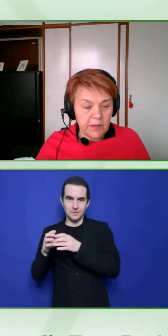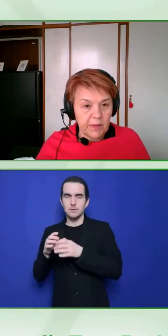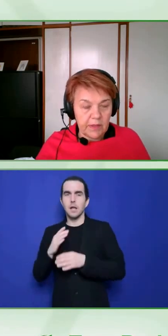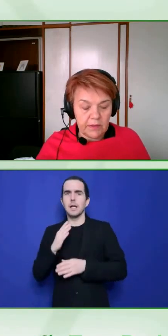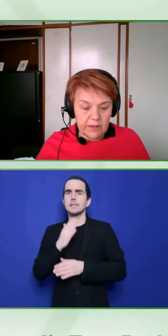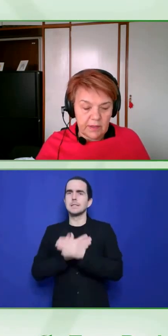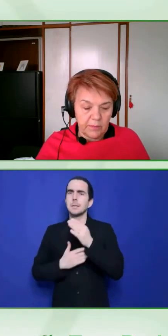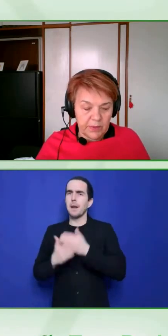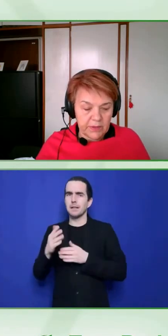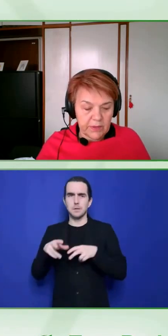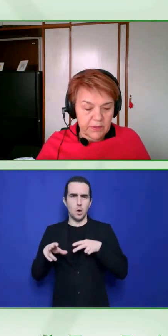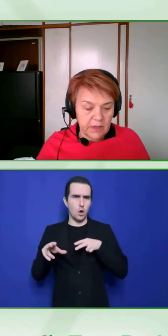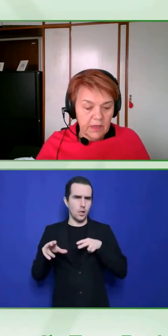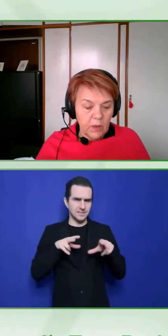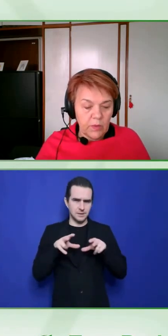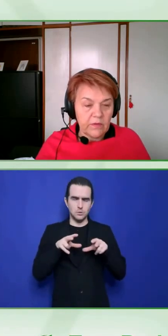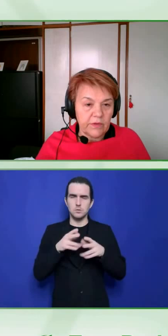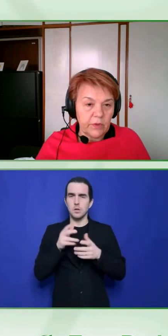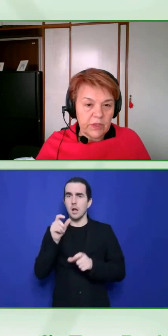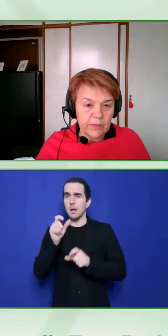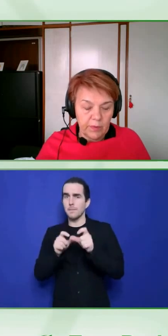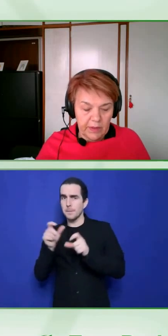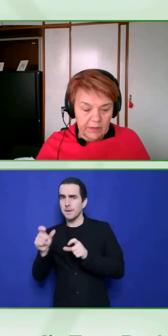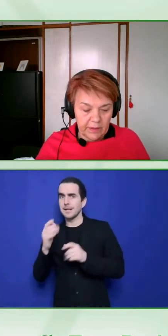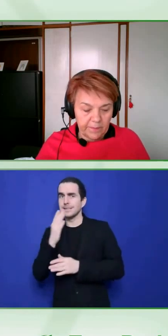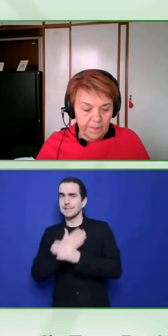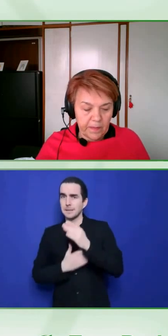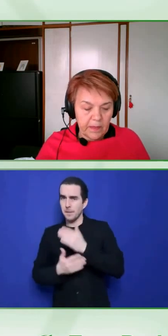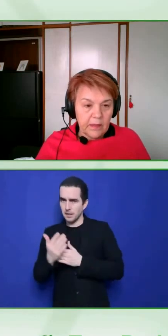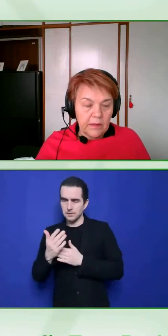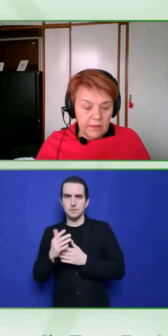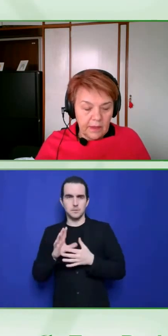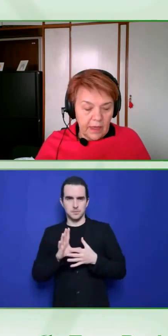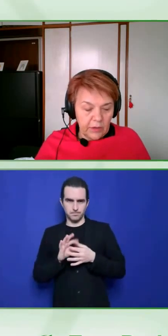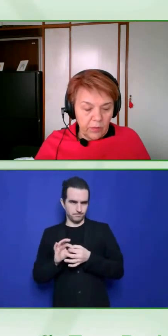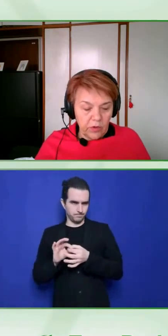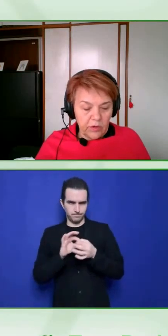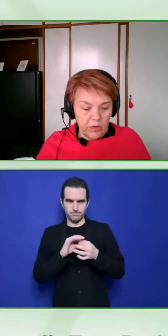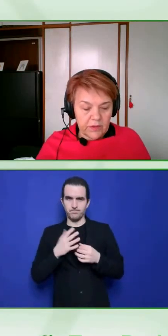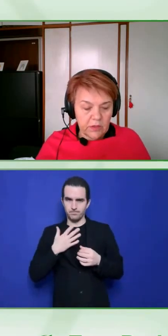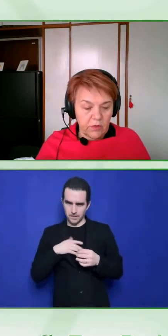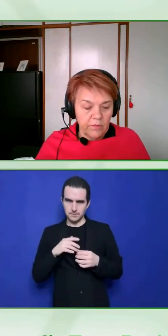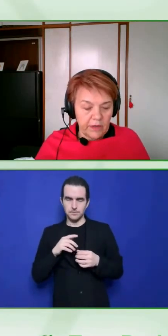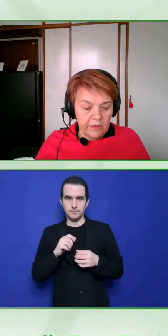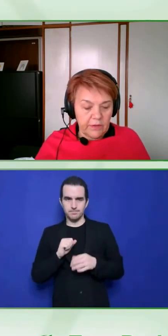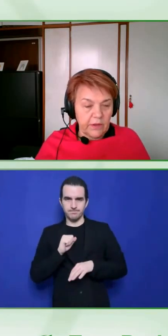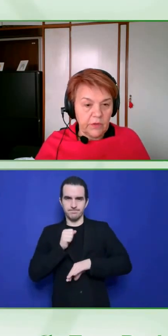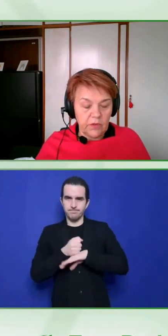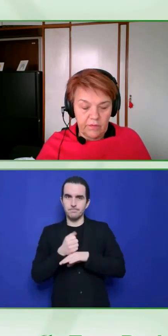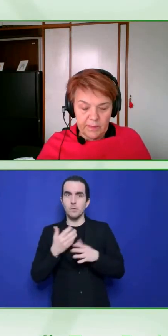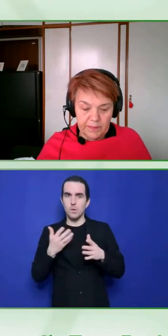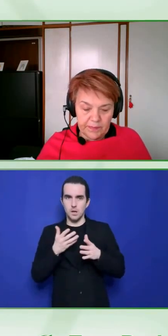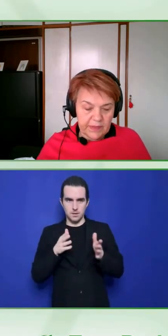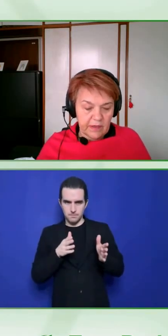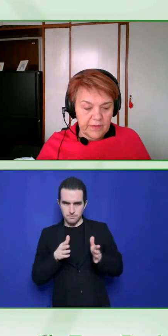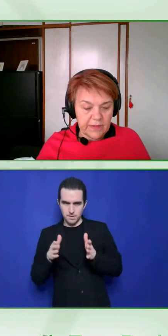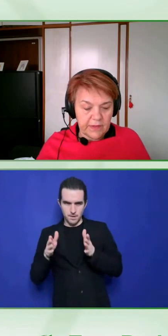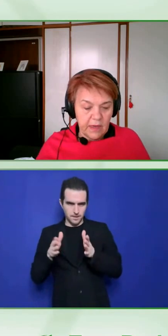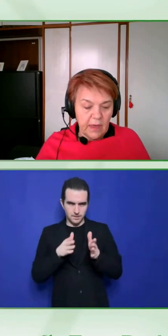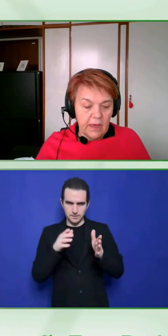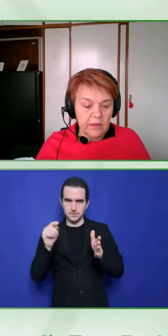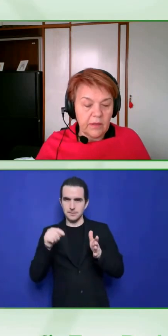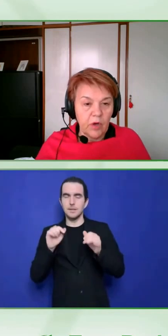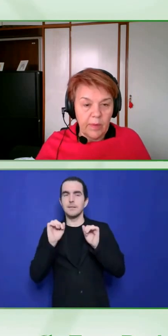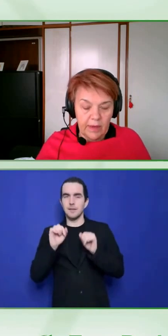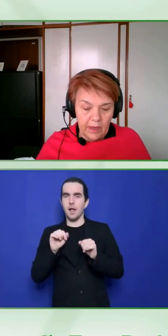persons with disabilities and persons with reduced mobility. The handbook was converted into a web